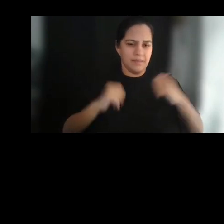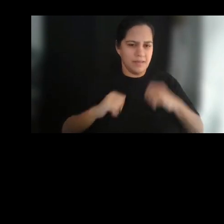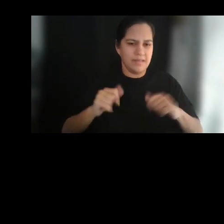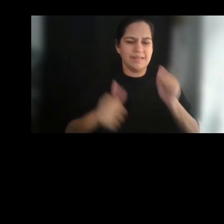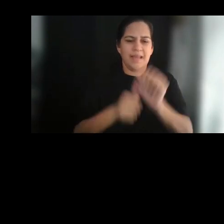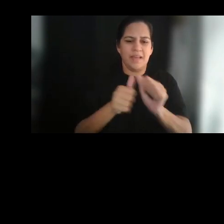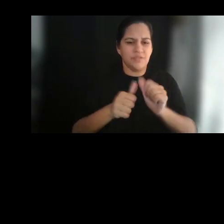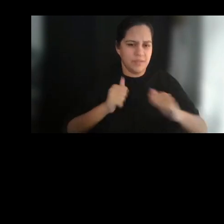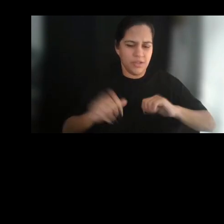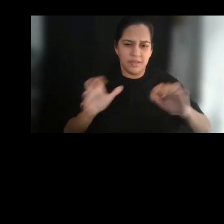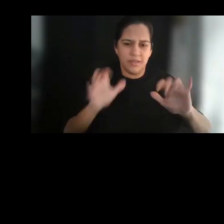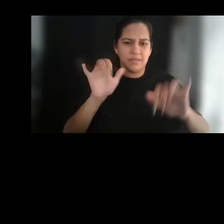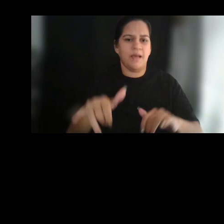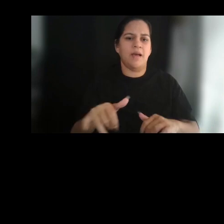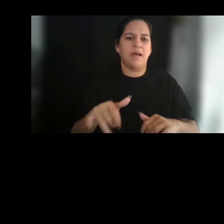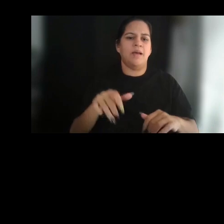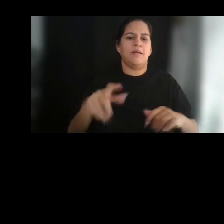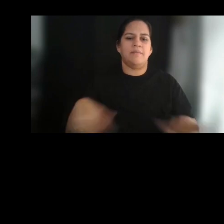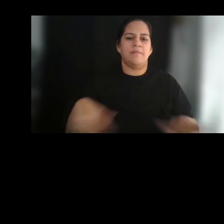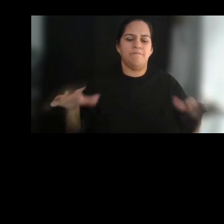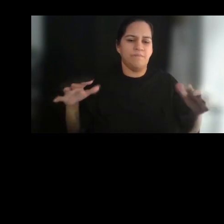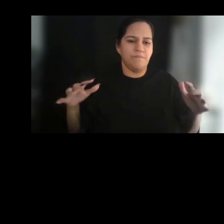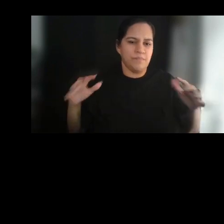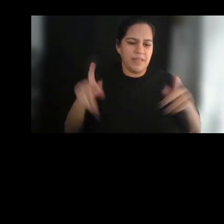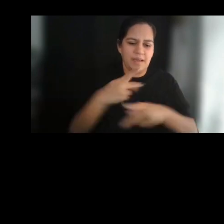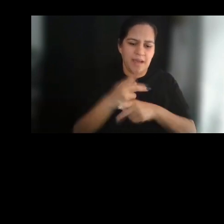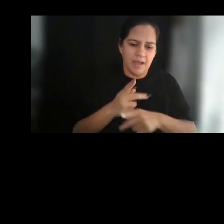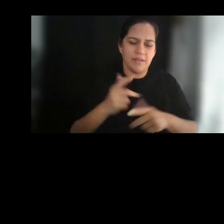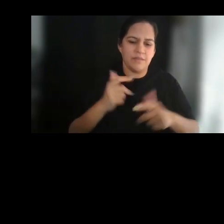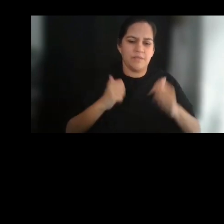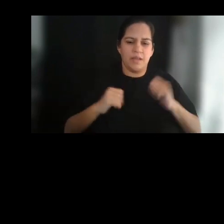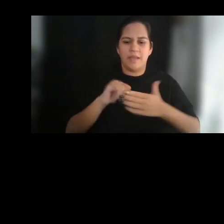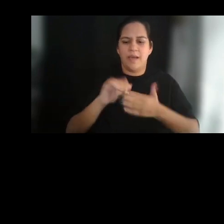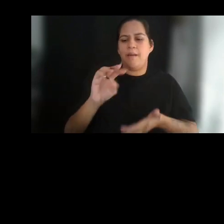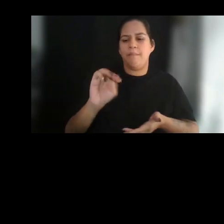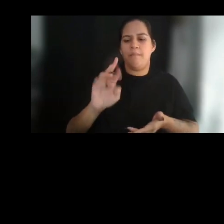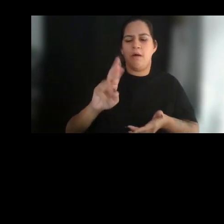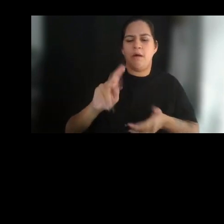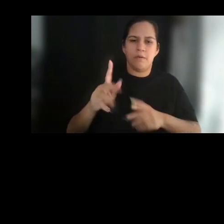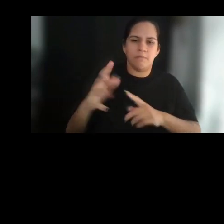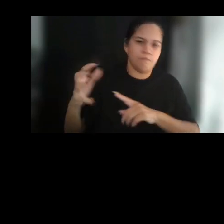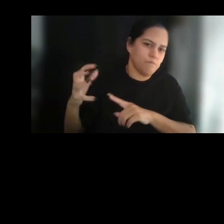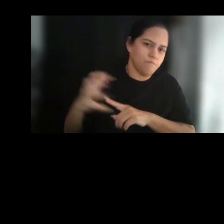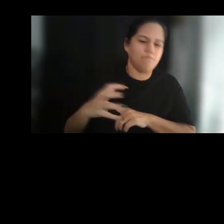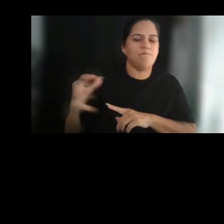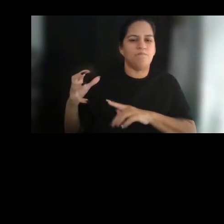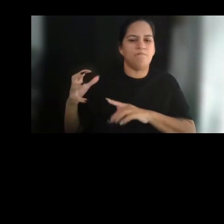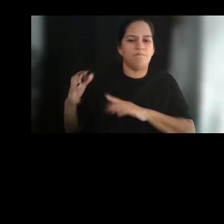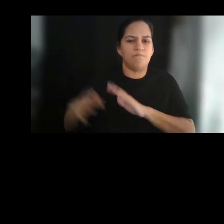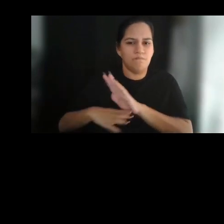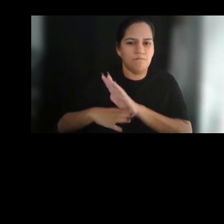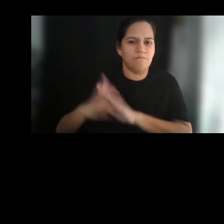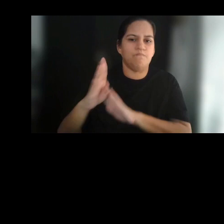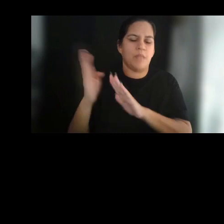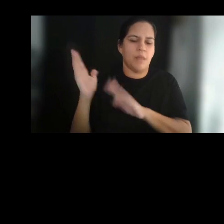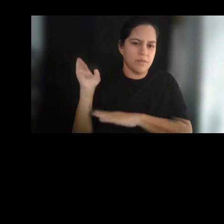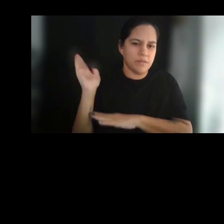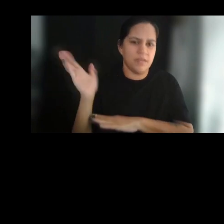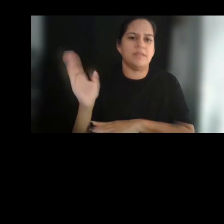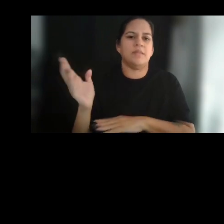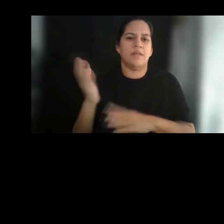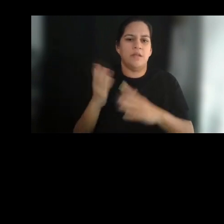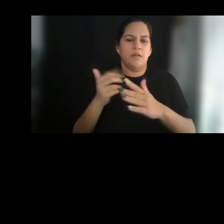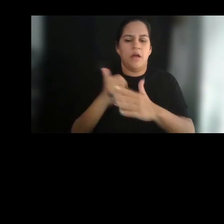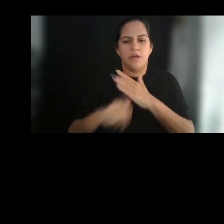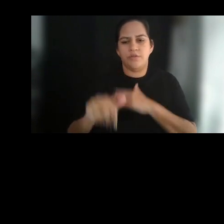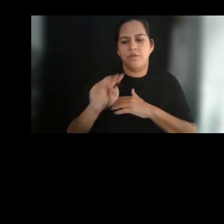theater that Mark has been championing, has been presenting through Under the Radar Festival.